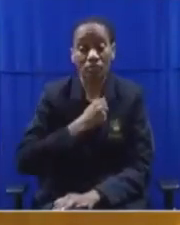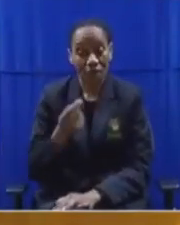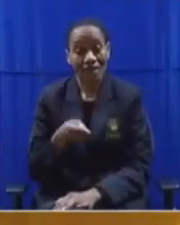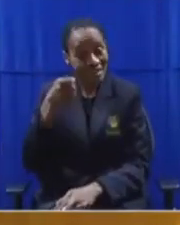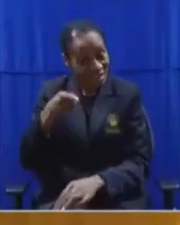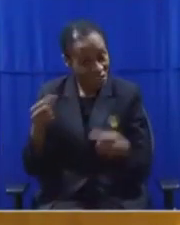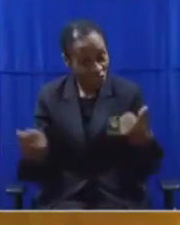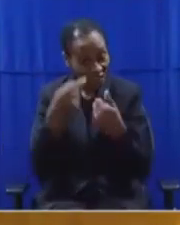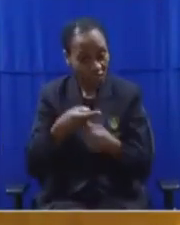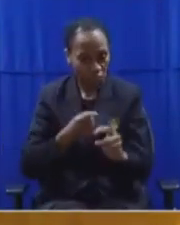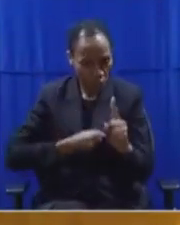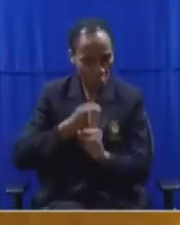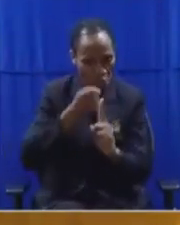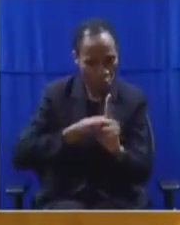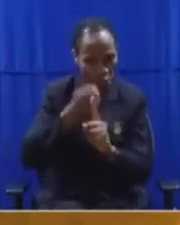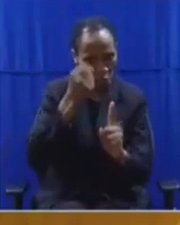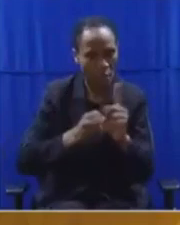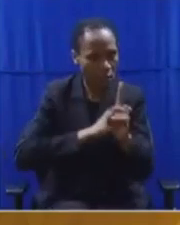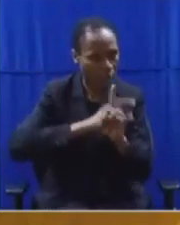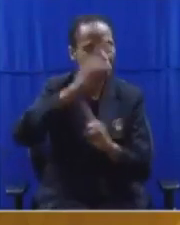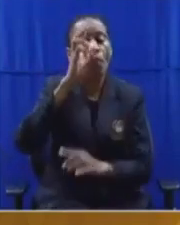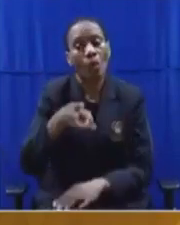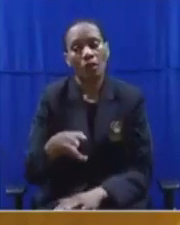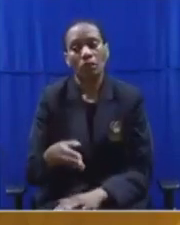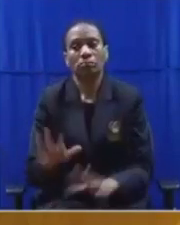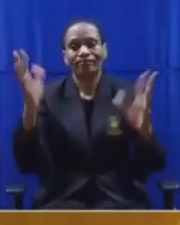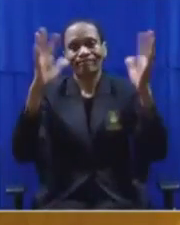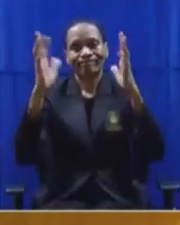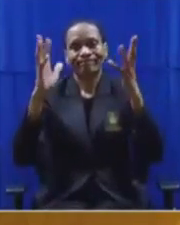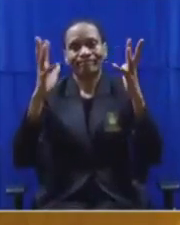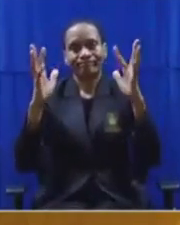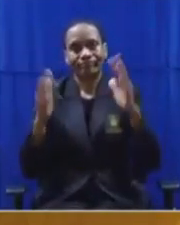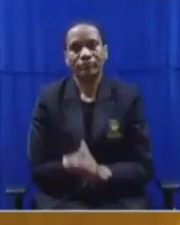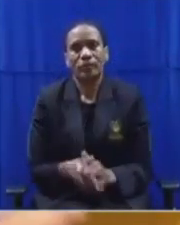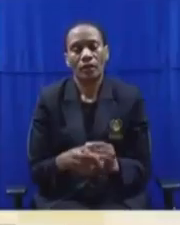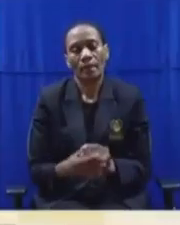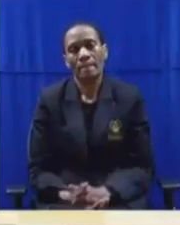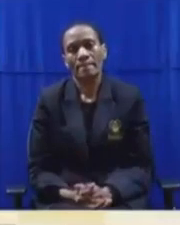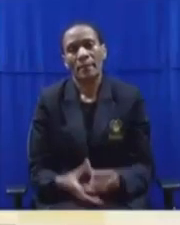shall be fought and it shall be won. Honourable Lesoma.